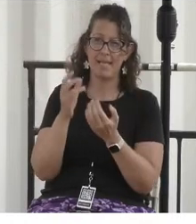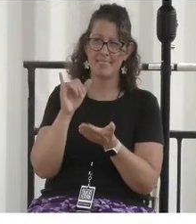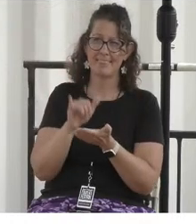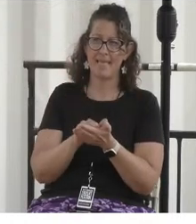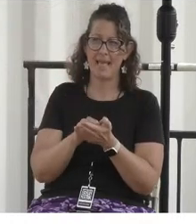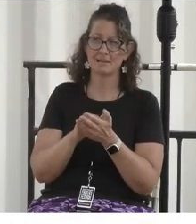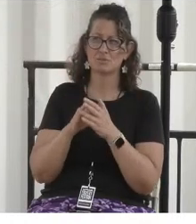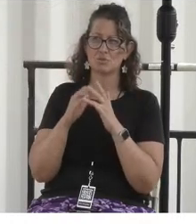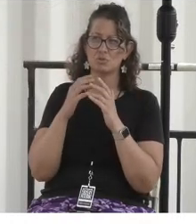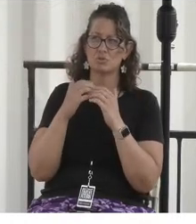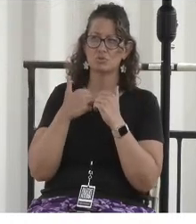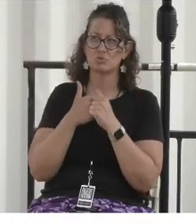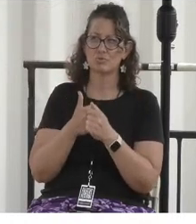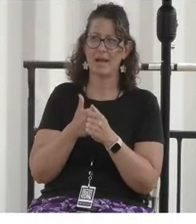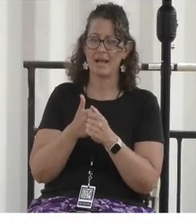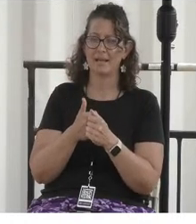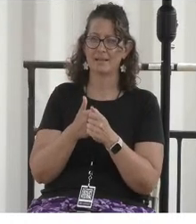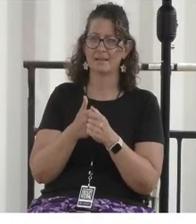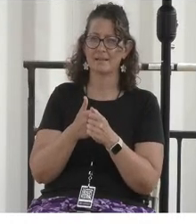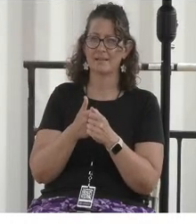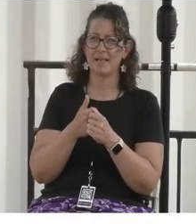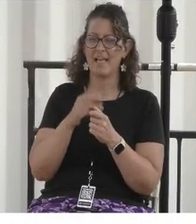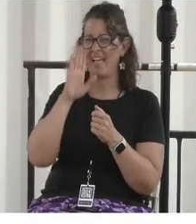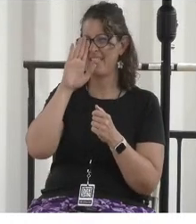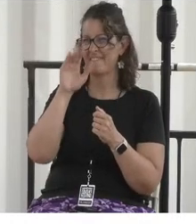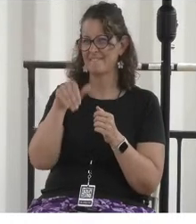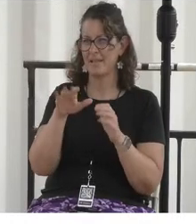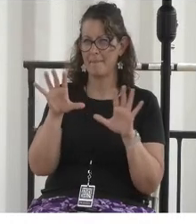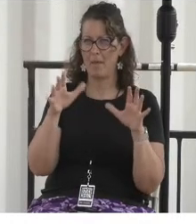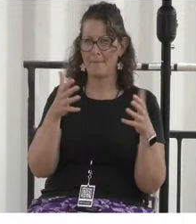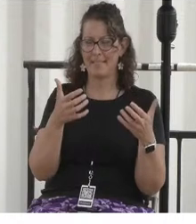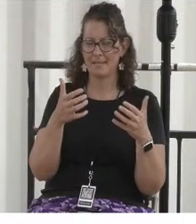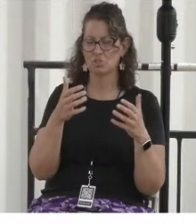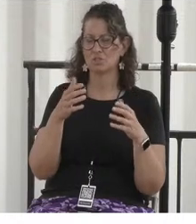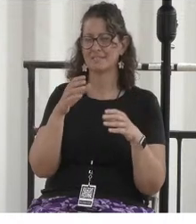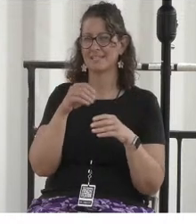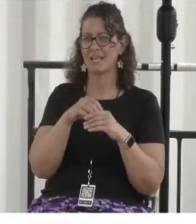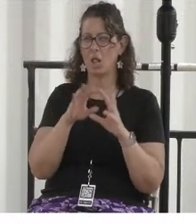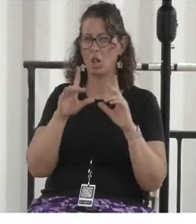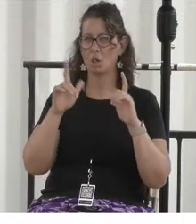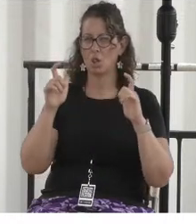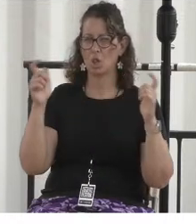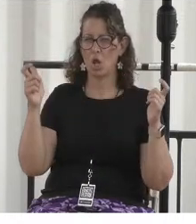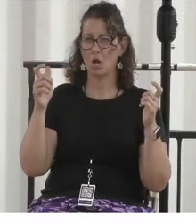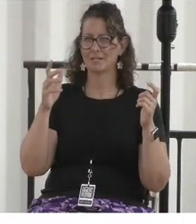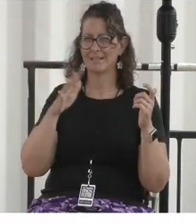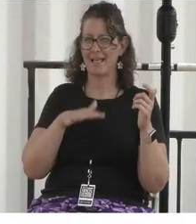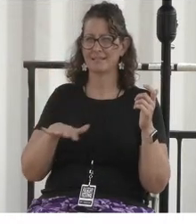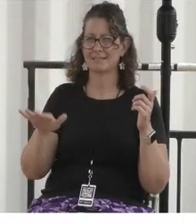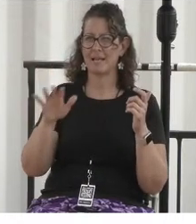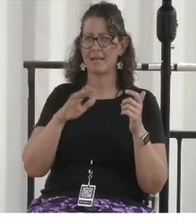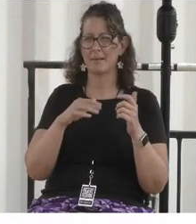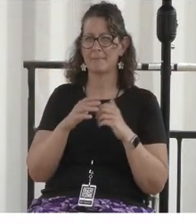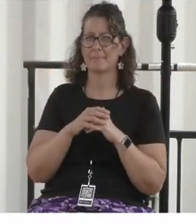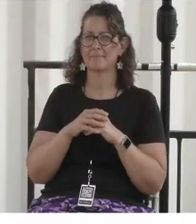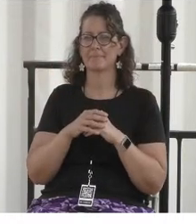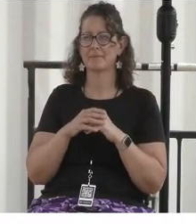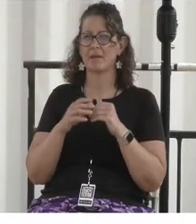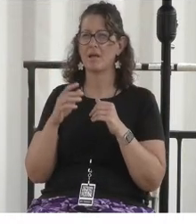is tracking elephant populations across large landscapes. The Mar Elephant Project has a booth somewhere at the festival,